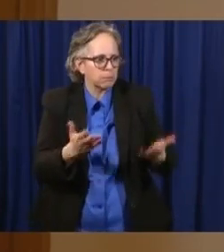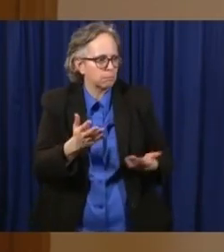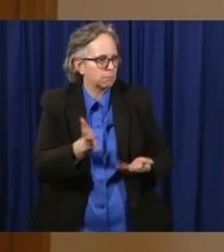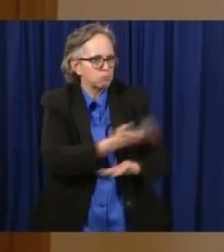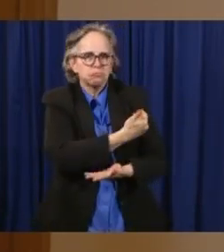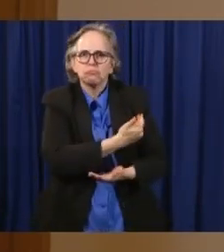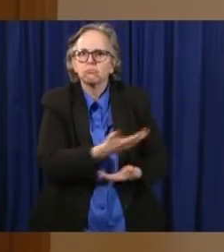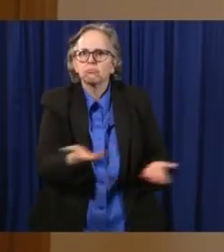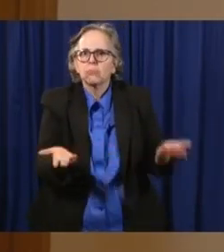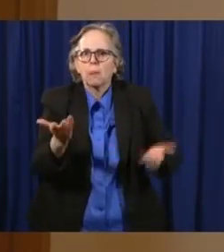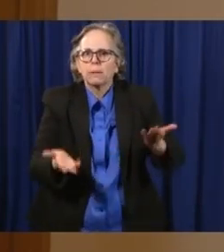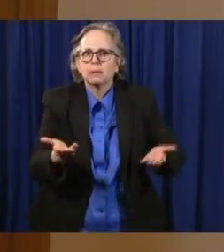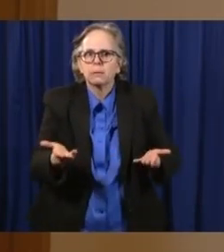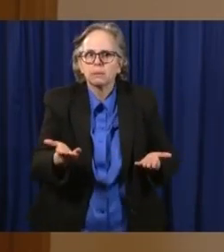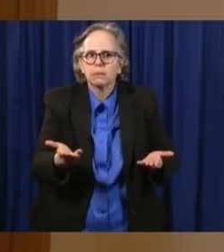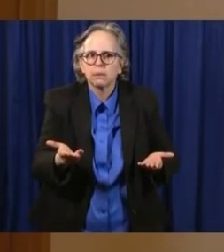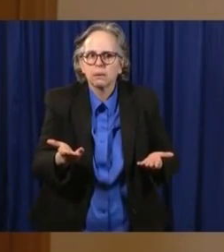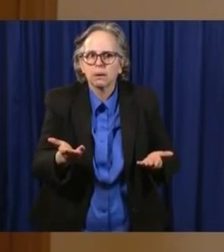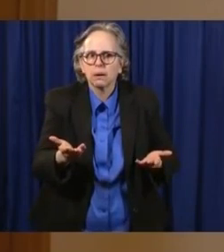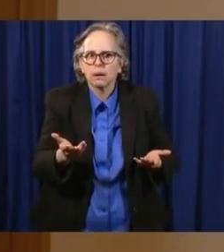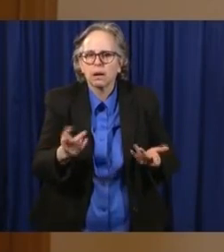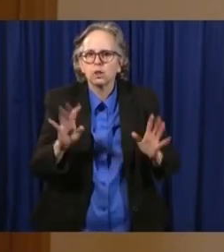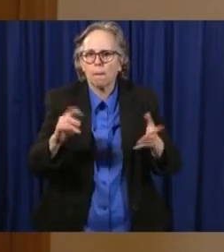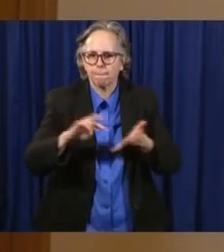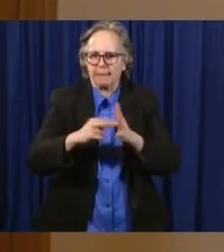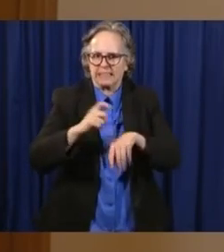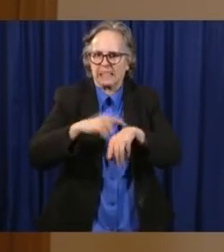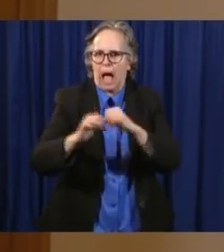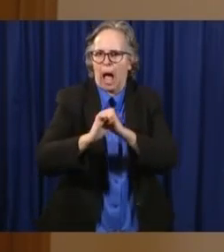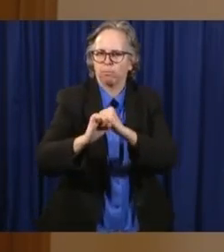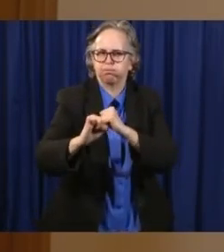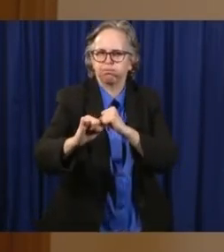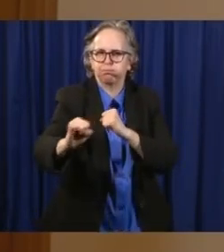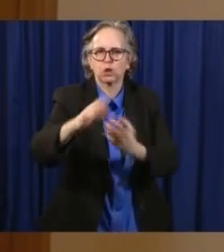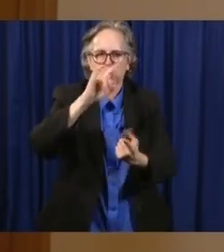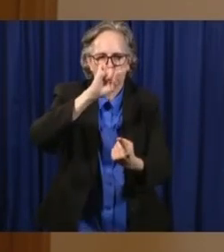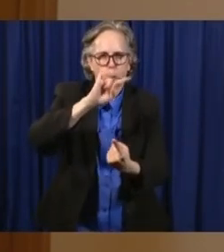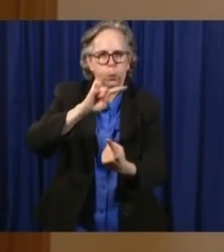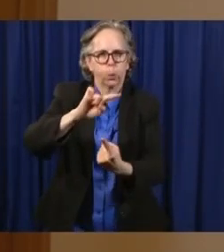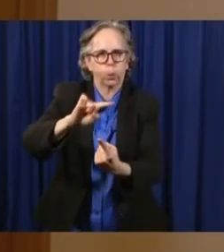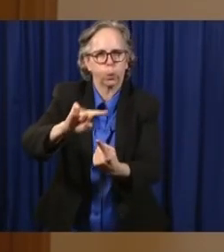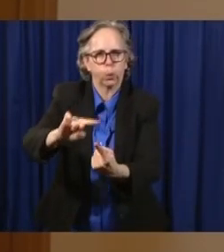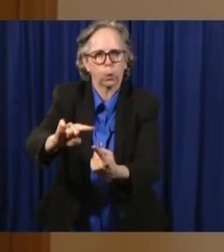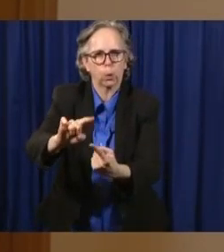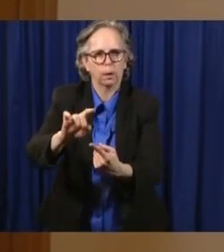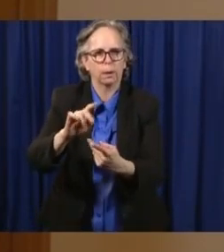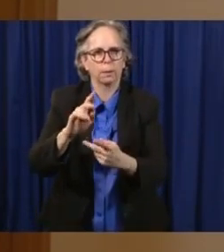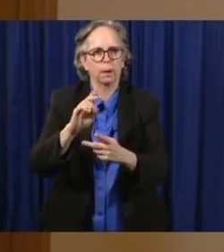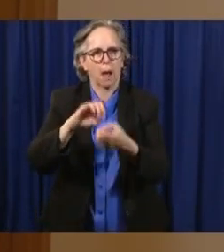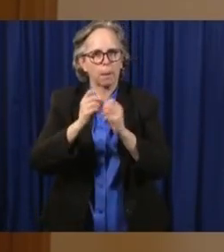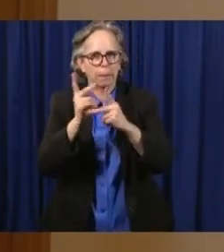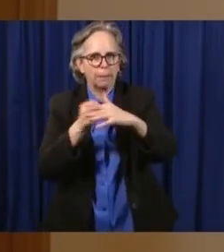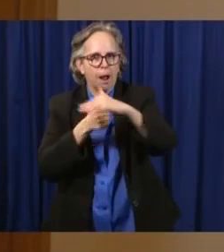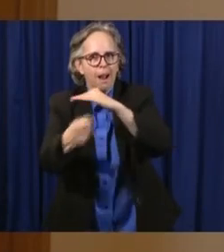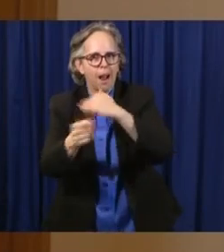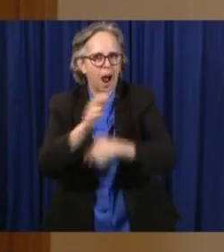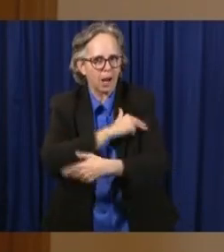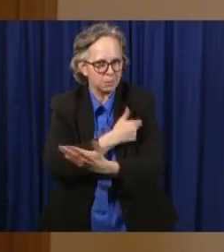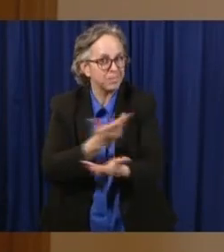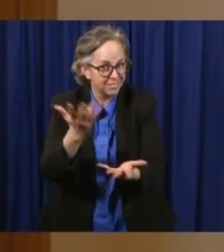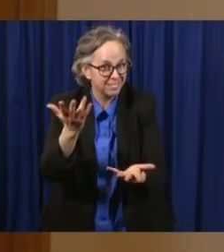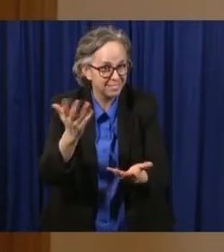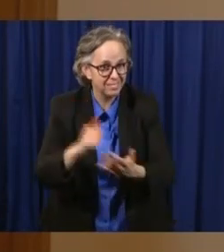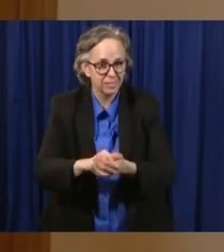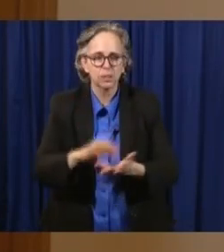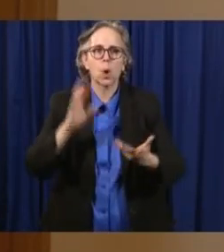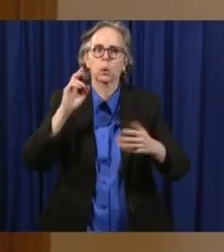disease is stealth and we don't know where it will take us next. So we have that ability to build out large facilities now. But the other thing we've